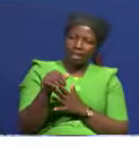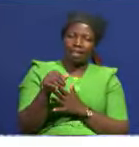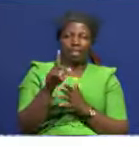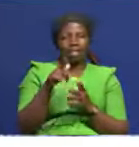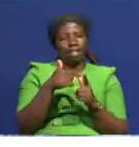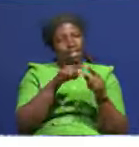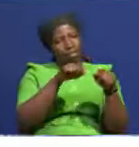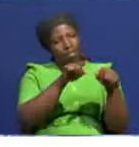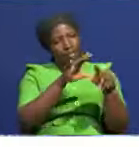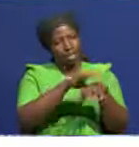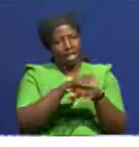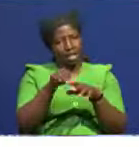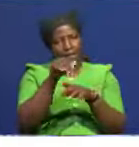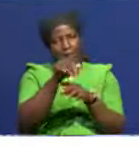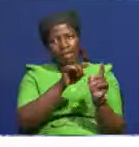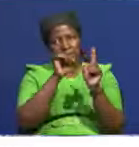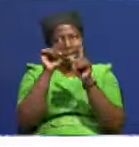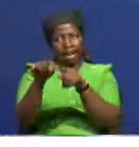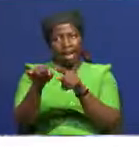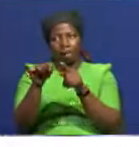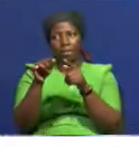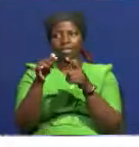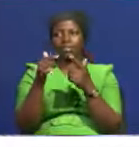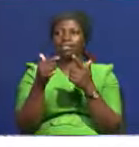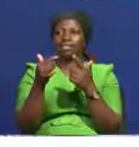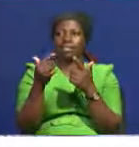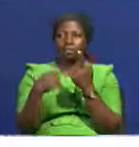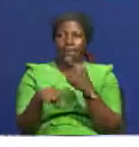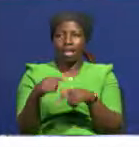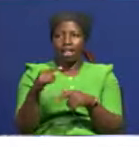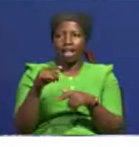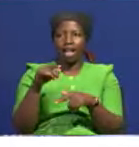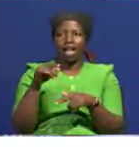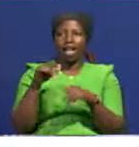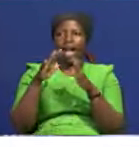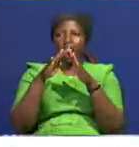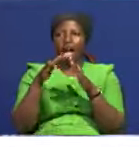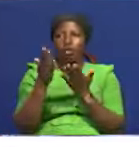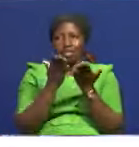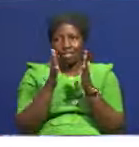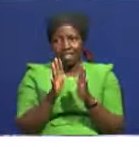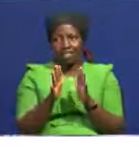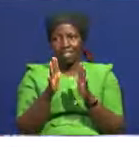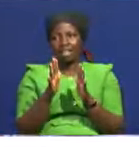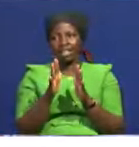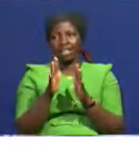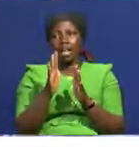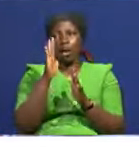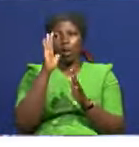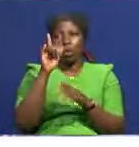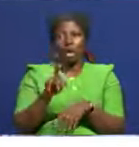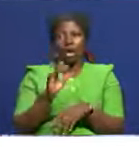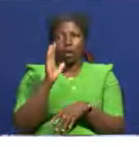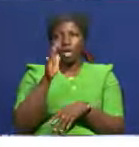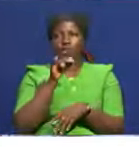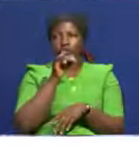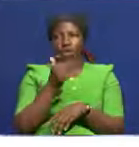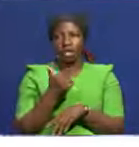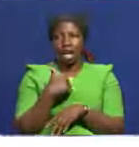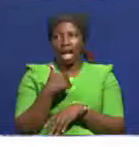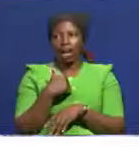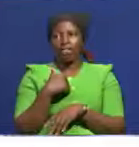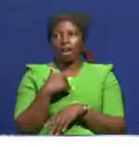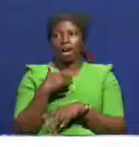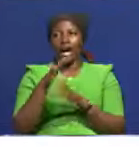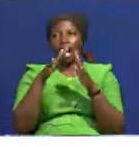Msichana wa kazi. Tunasikia vibaya sana, tunasikitika kama sisi wa mama, and never again shall we have a domestic workers' rights